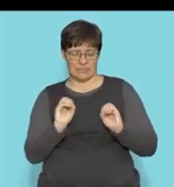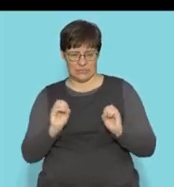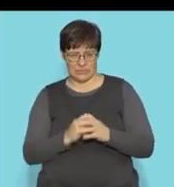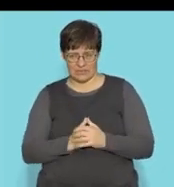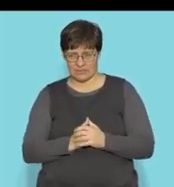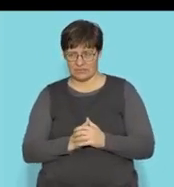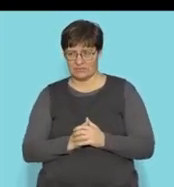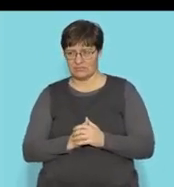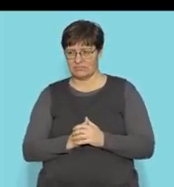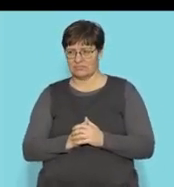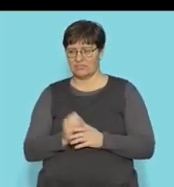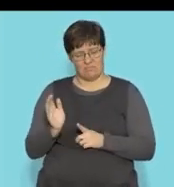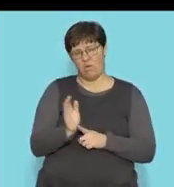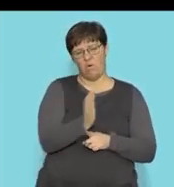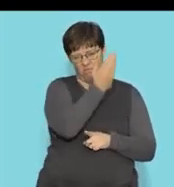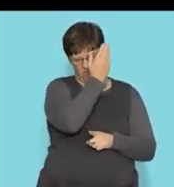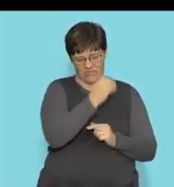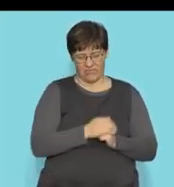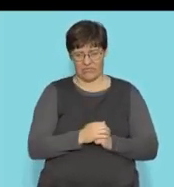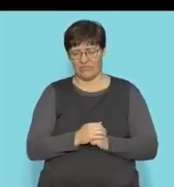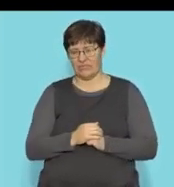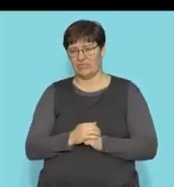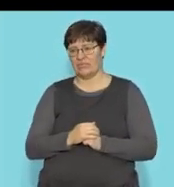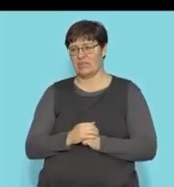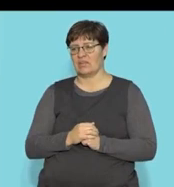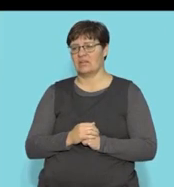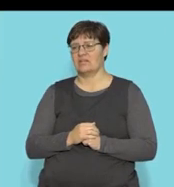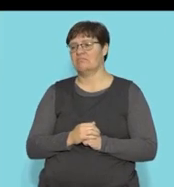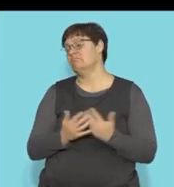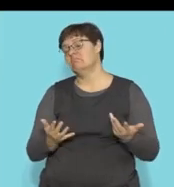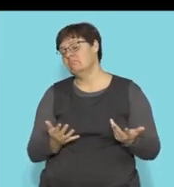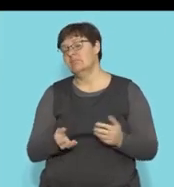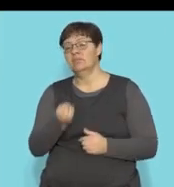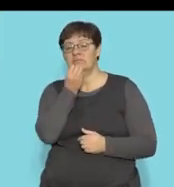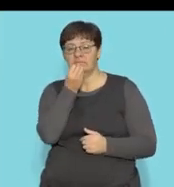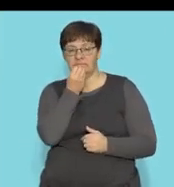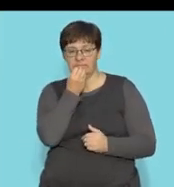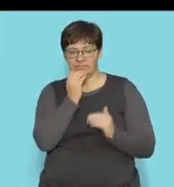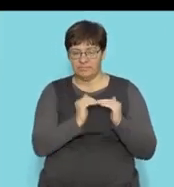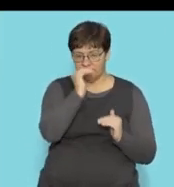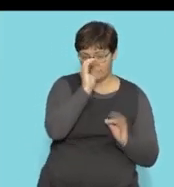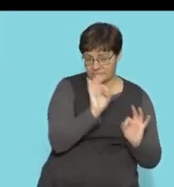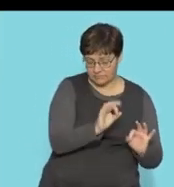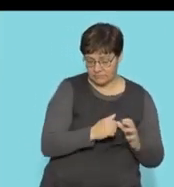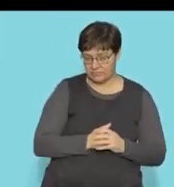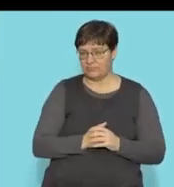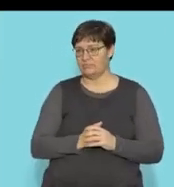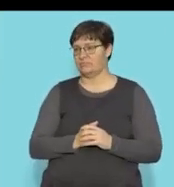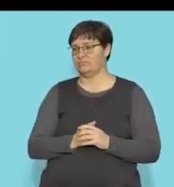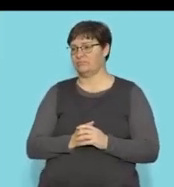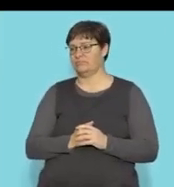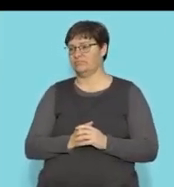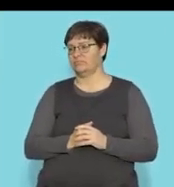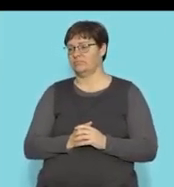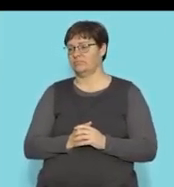size, it doesn't make sense. I'm going to eliminate A. What if the food supply increases?